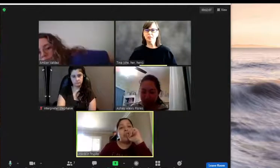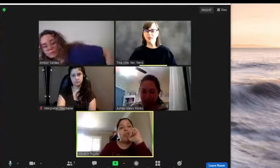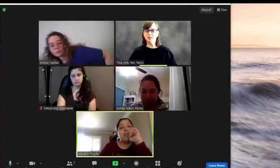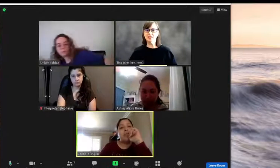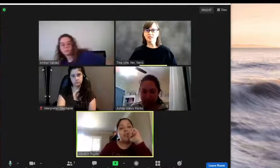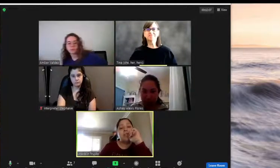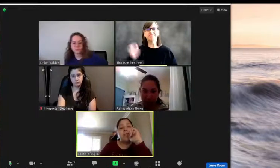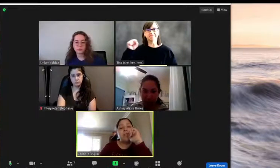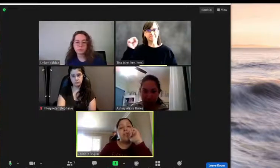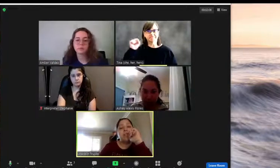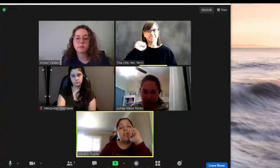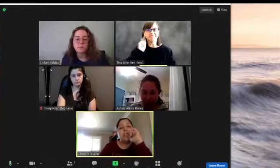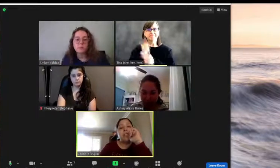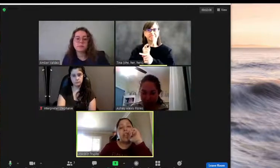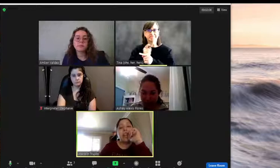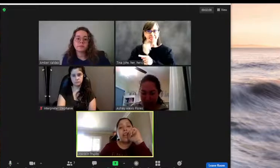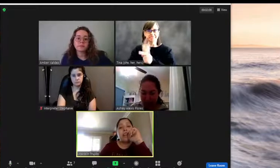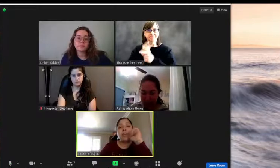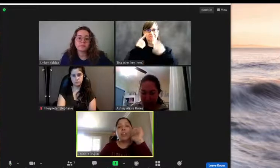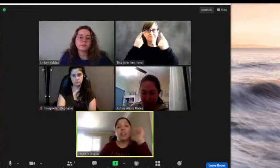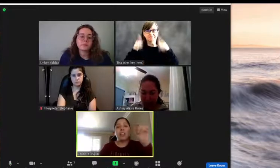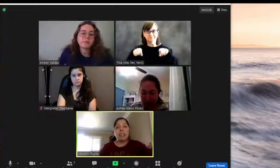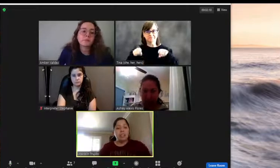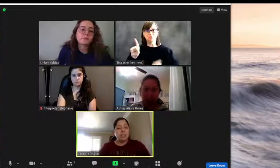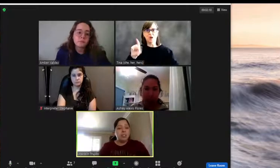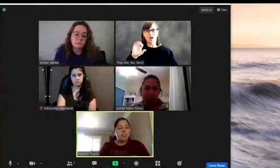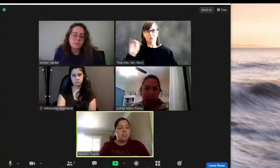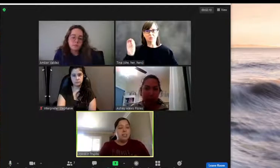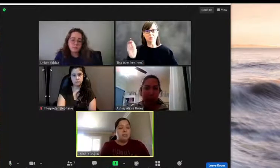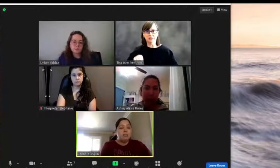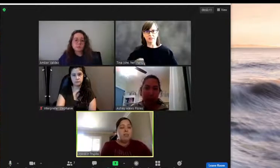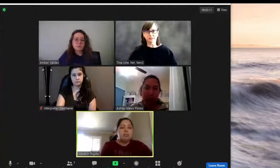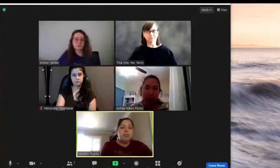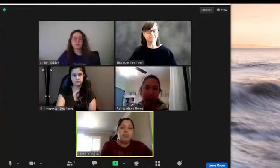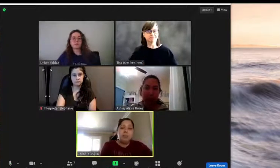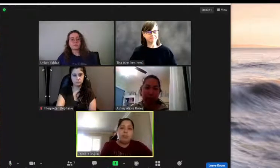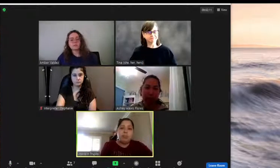more 100%. depressed. Hmm. I agree 100%.